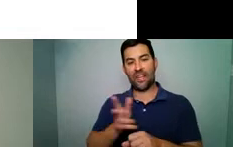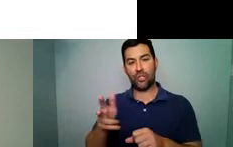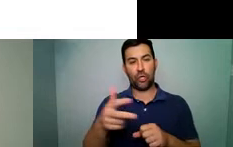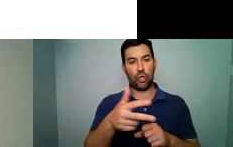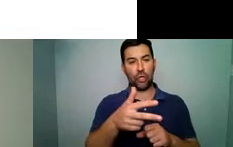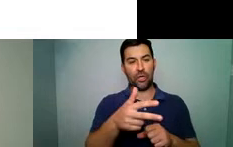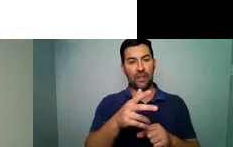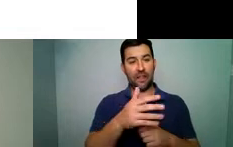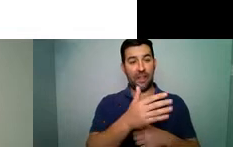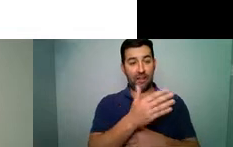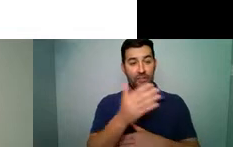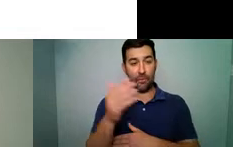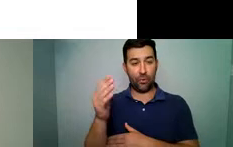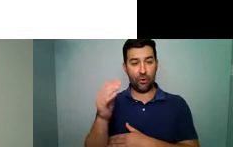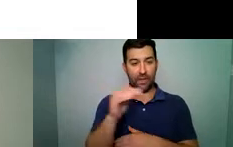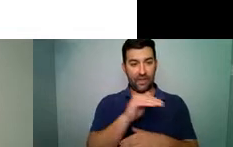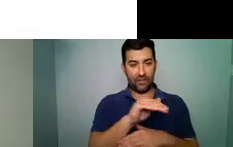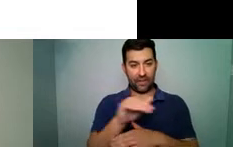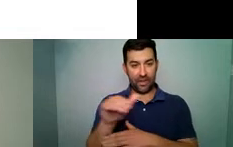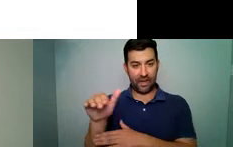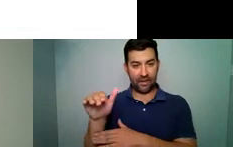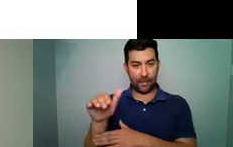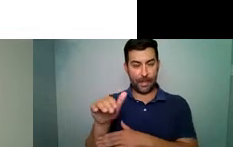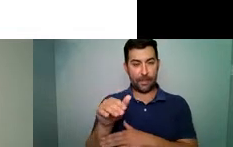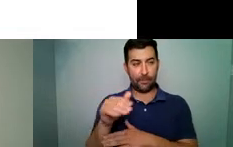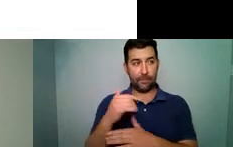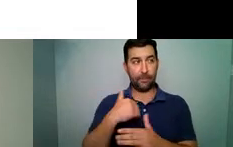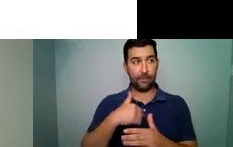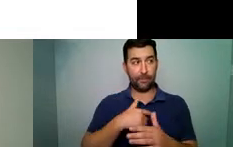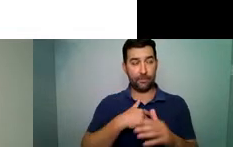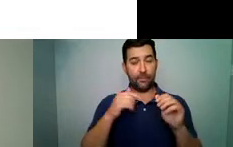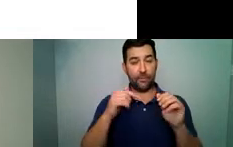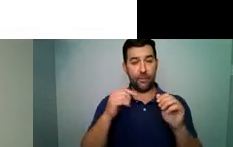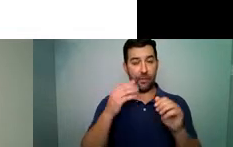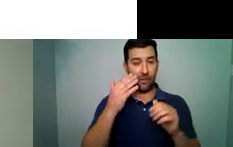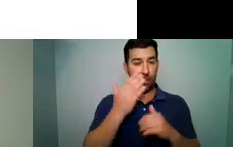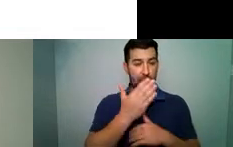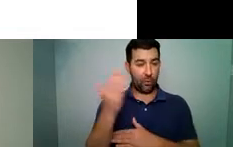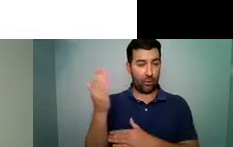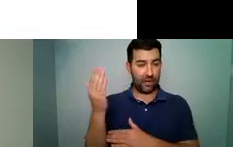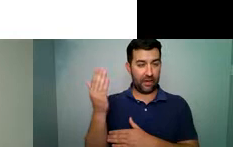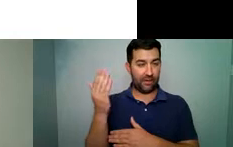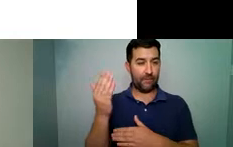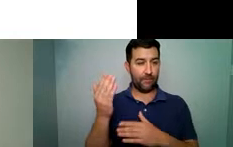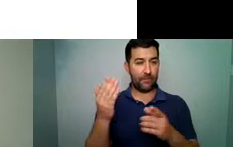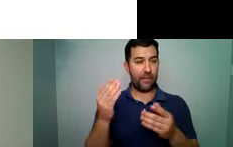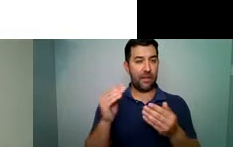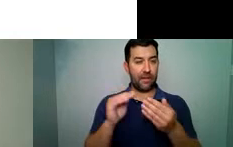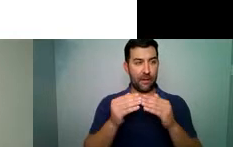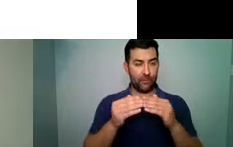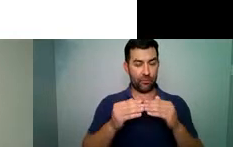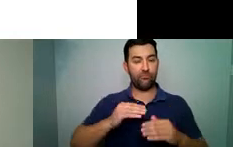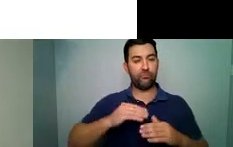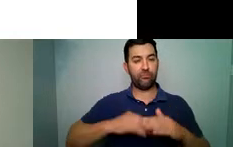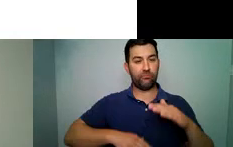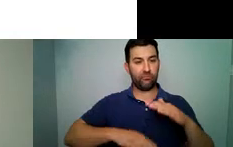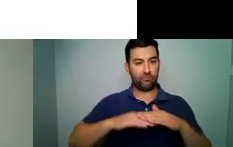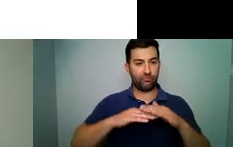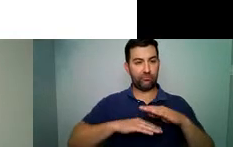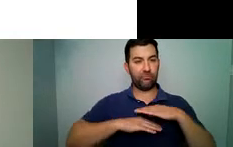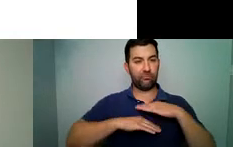the morning and in the evening. We can reach the morning number, but we cannot reach the evening number because